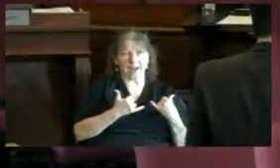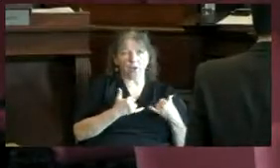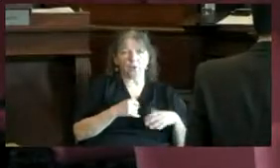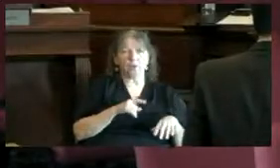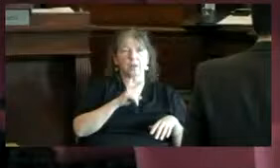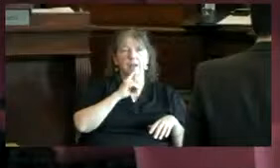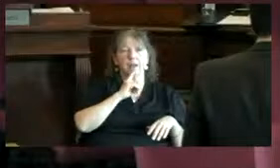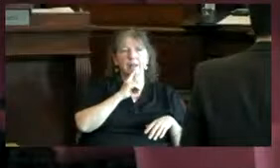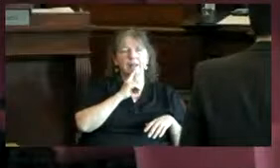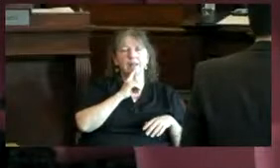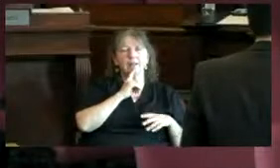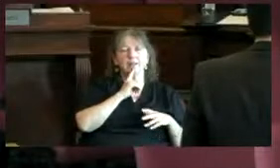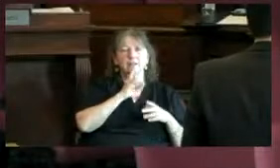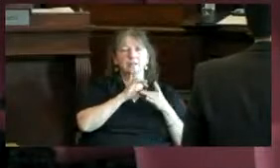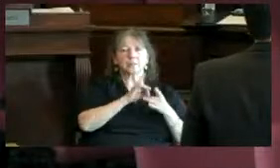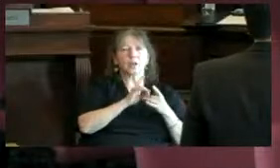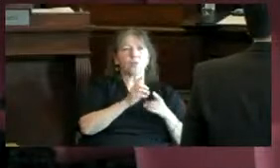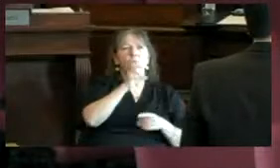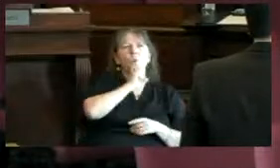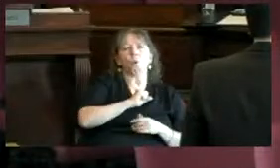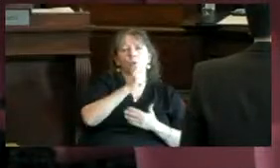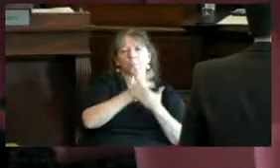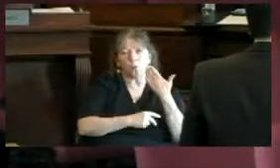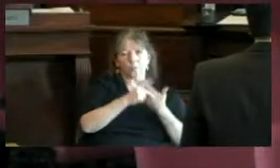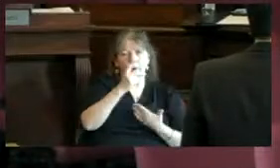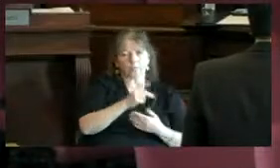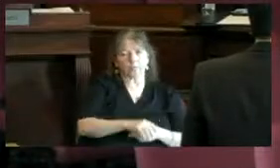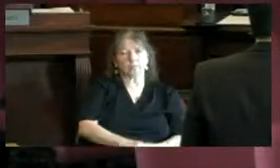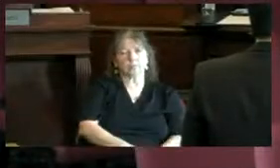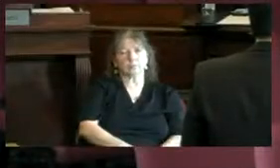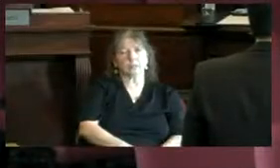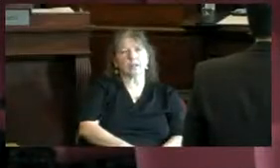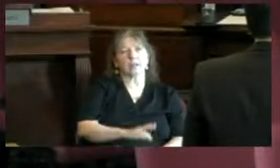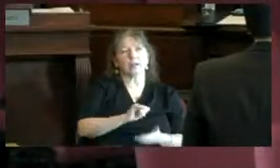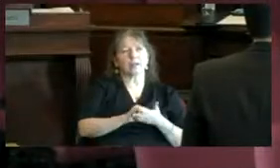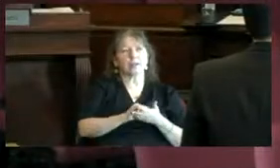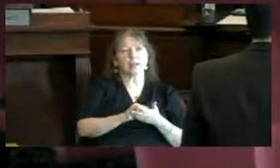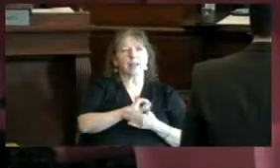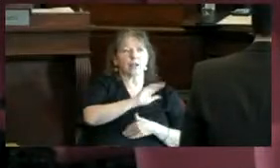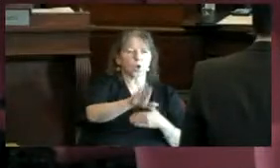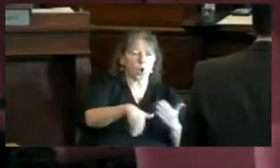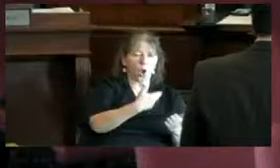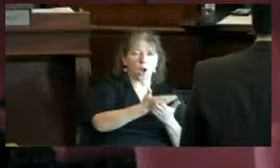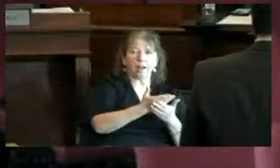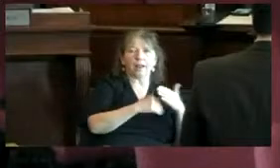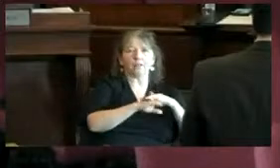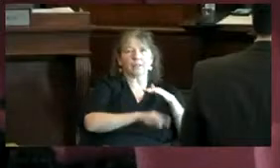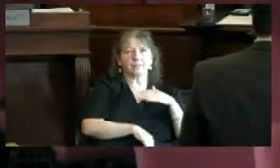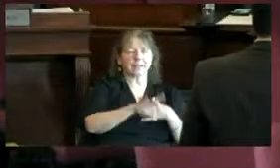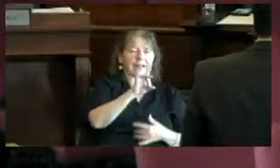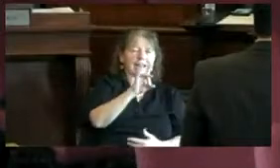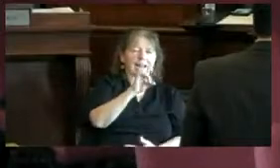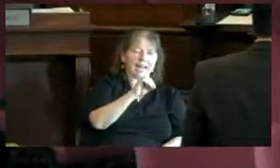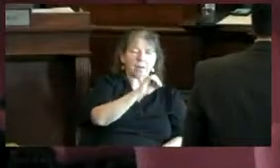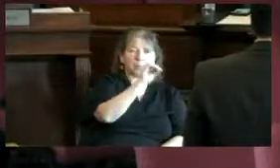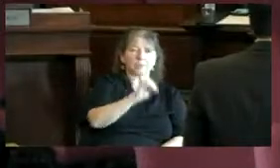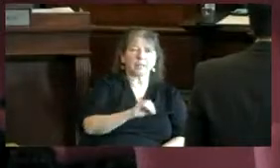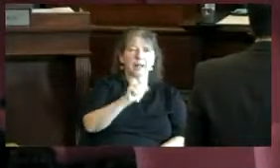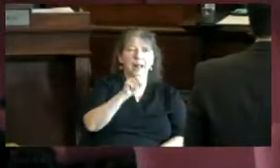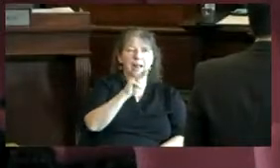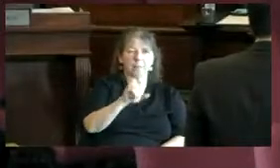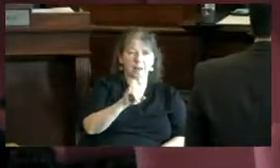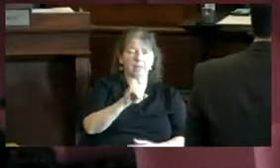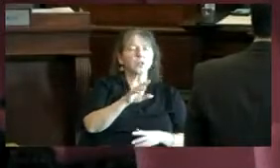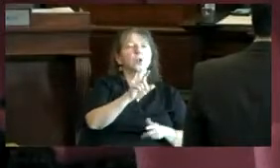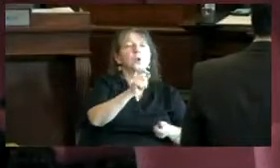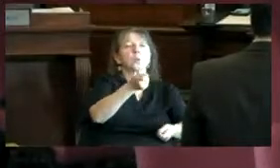old Mitchell-Lama program, which limited all of the apartments to households below 80% of AMI. We are